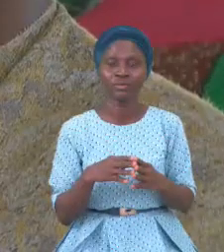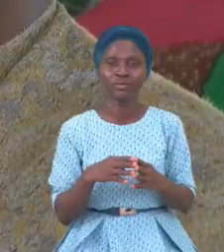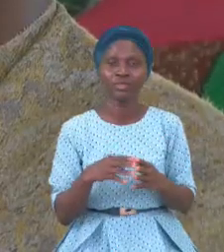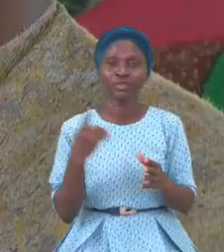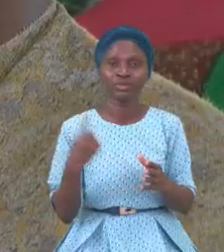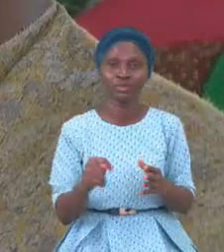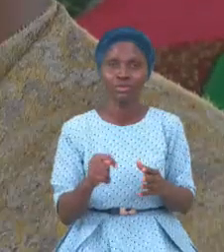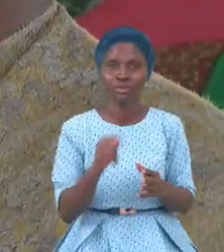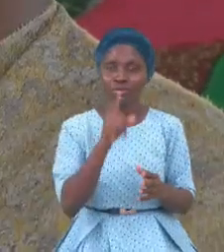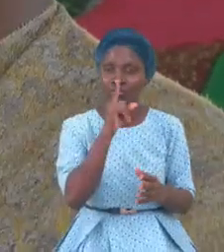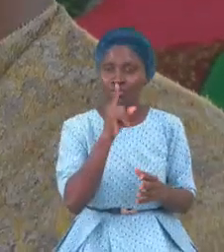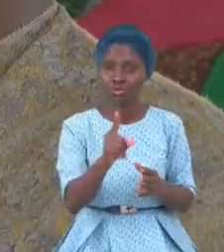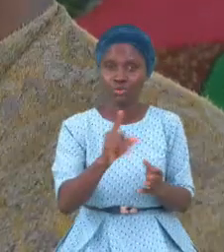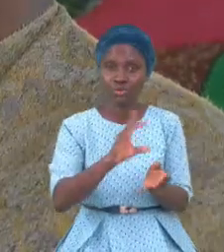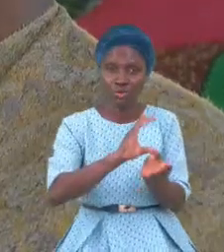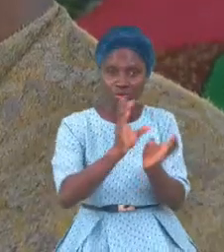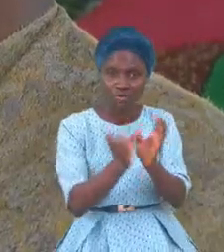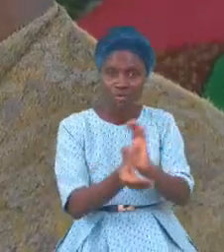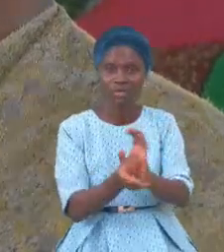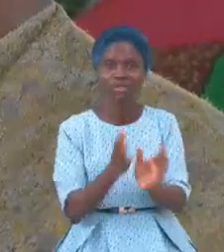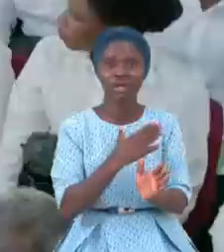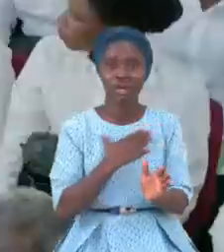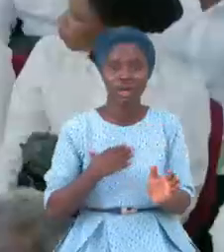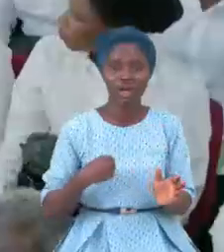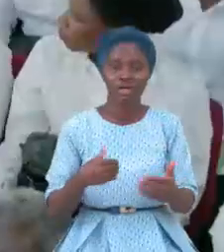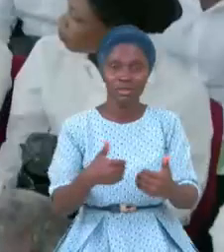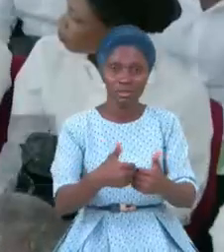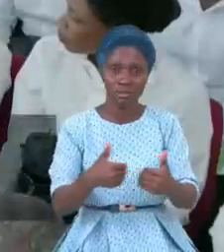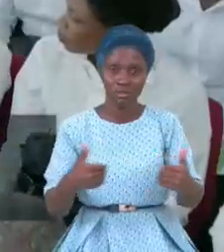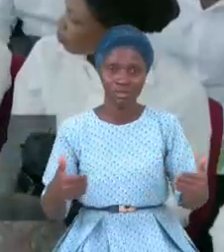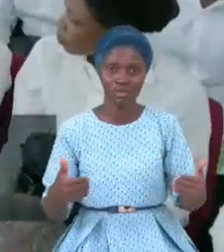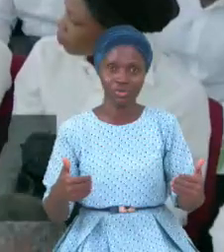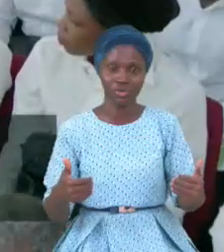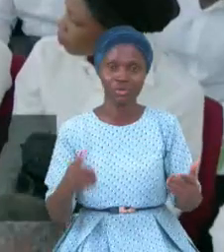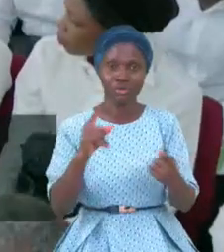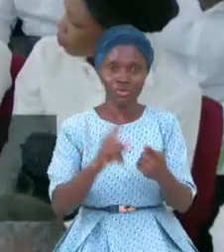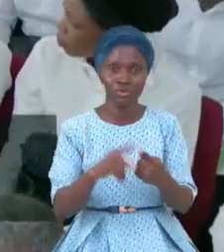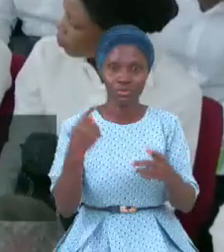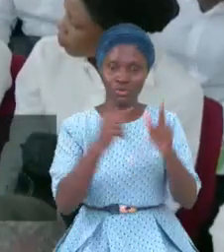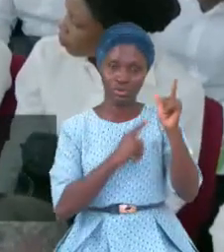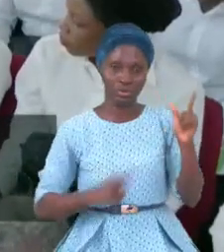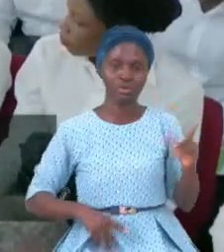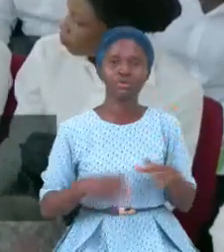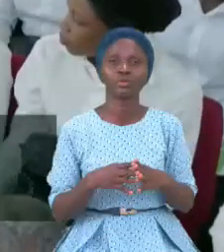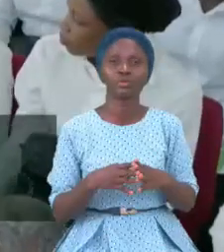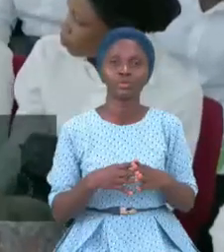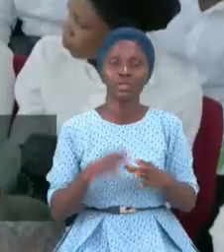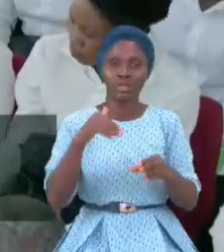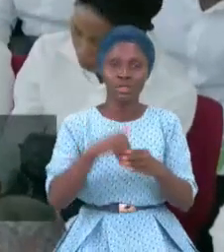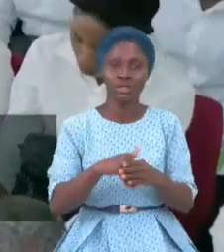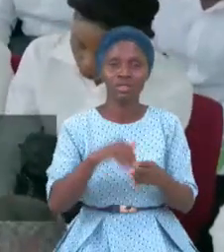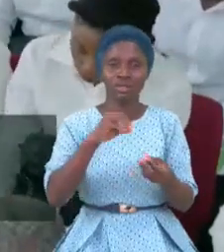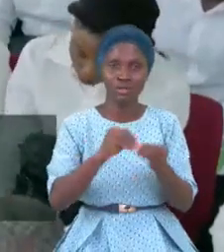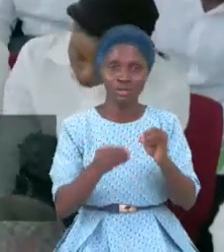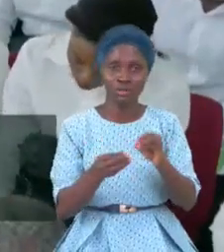true conversion and separation to the Lord. We're coming to Numbers chapter